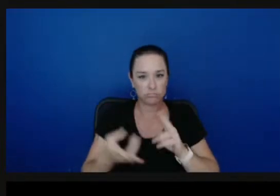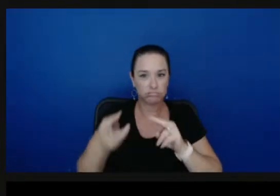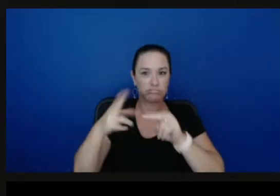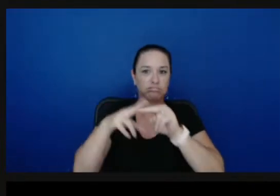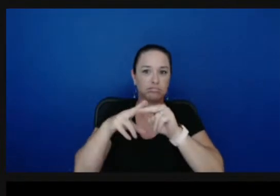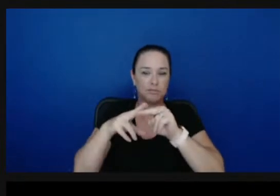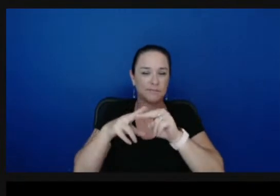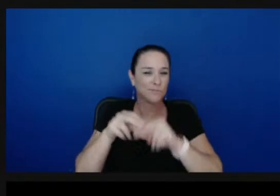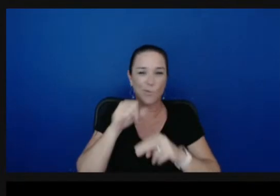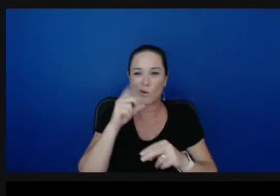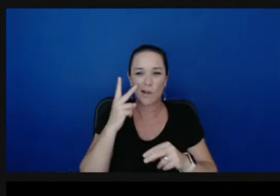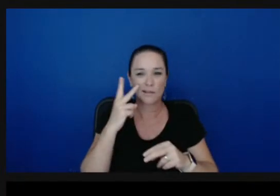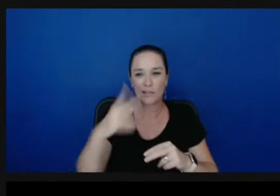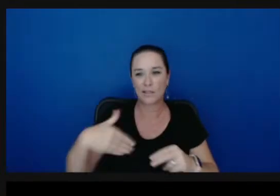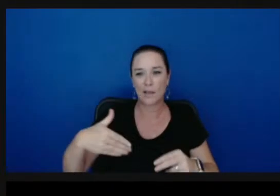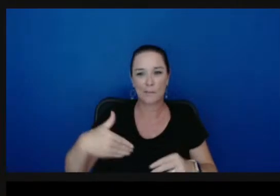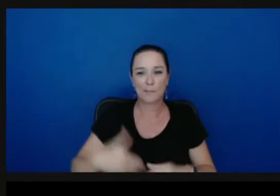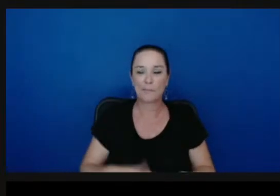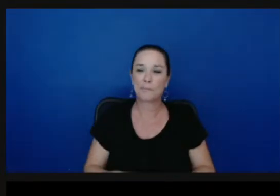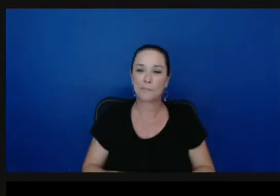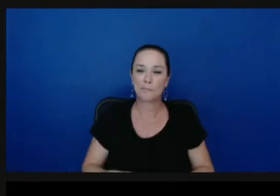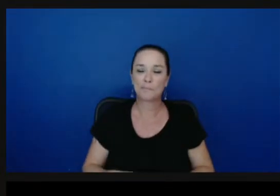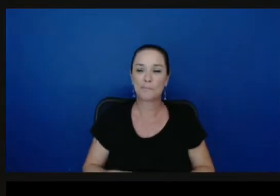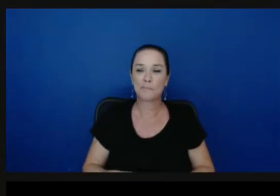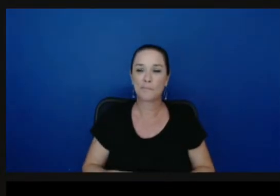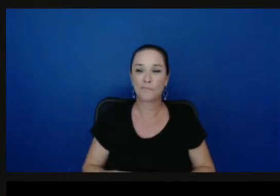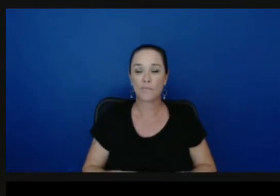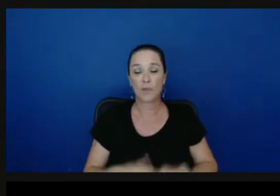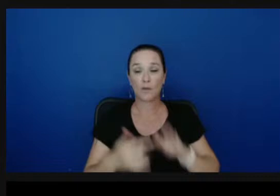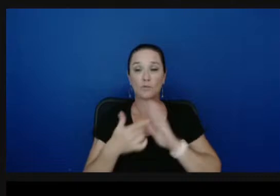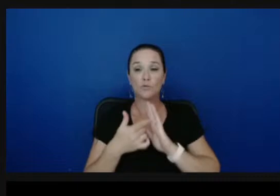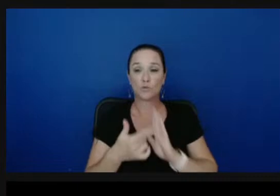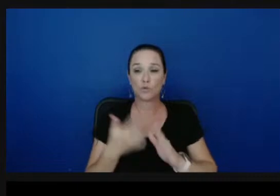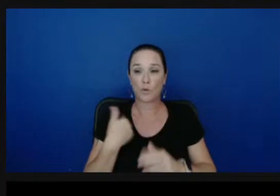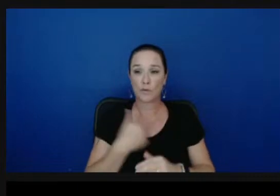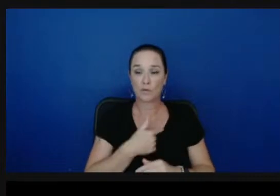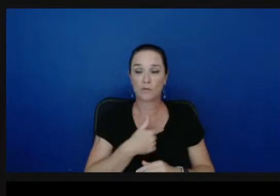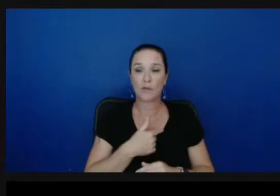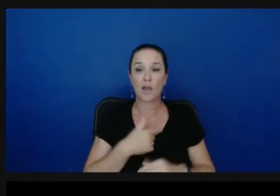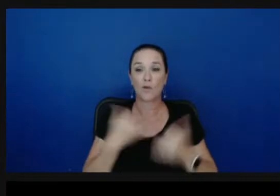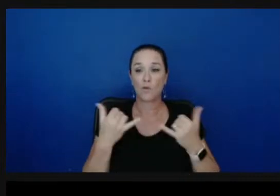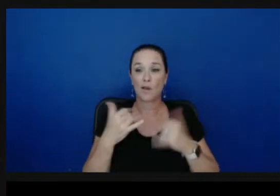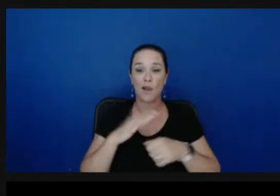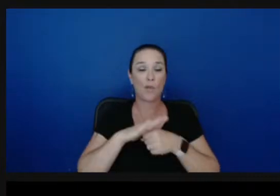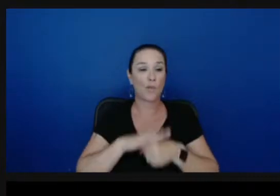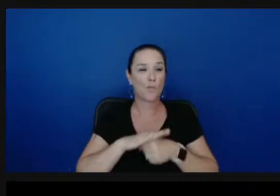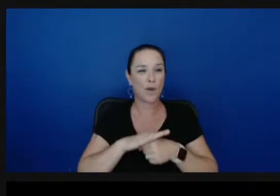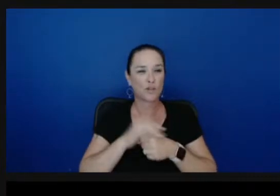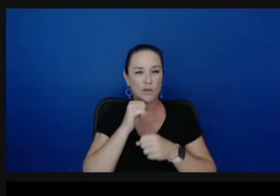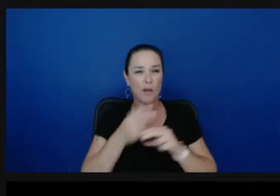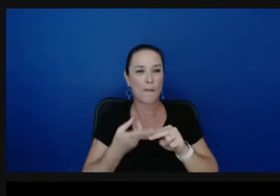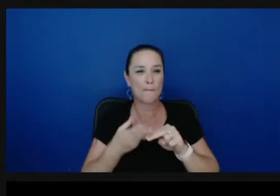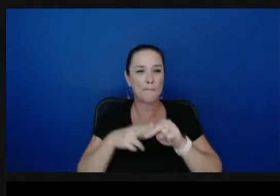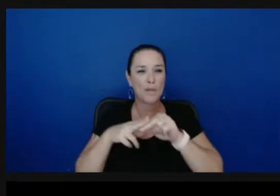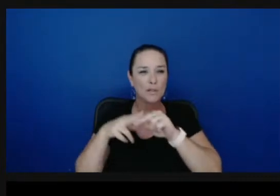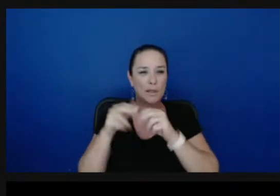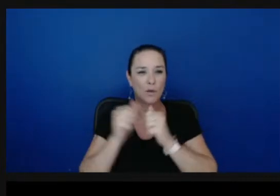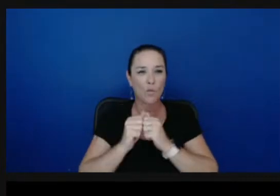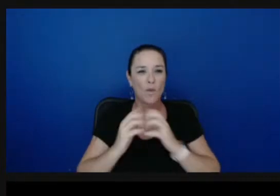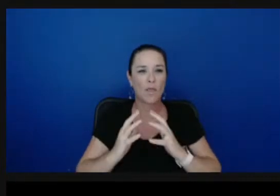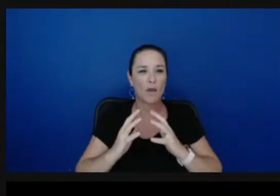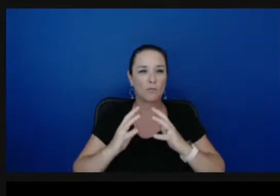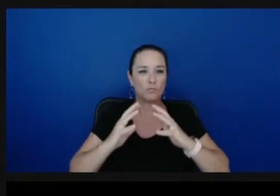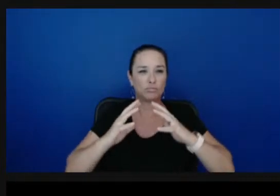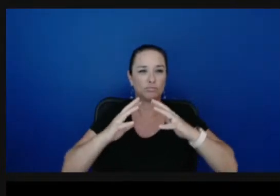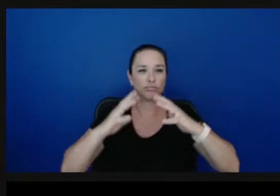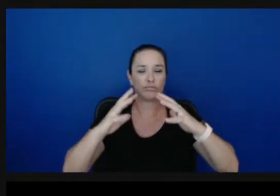yet. So that's showing us that for the moment, the pressure is not building up with that tilt rise, and that, as